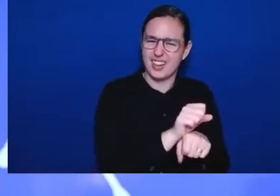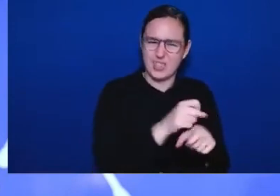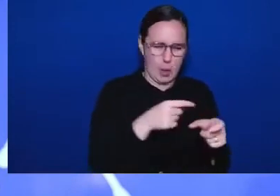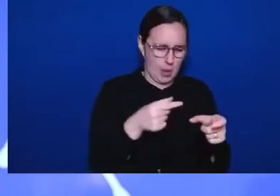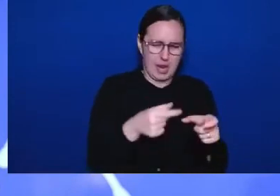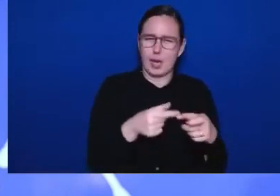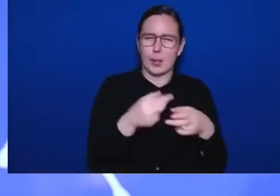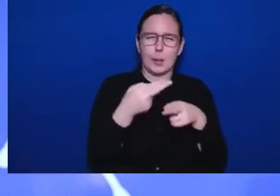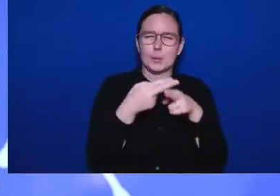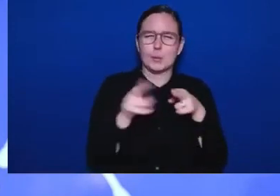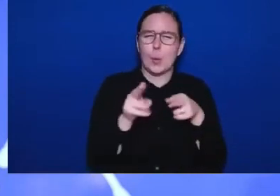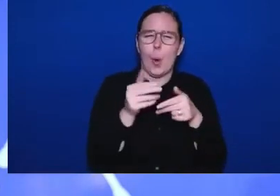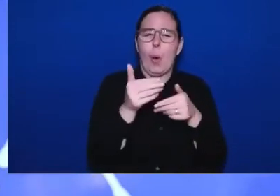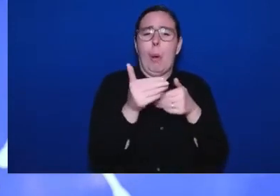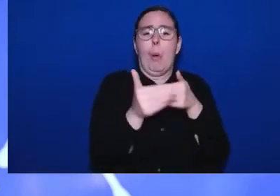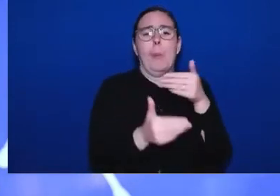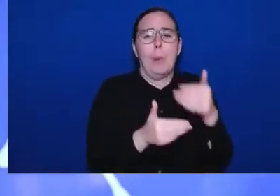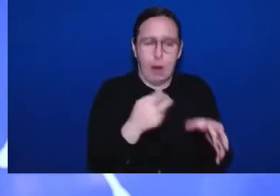into